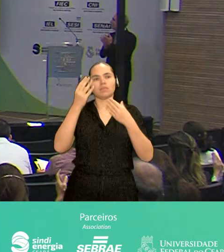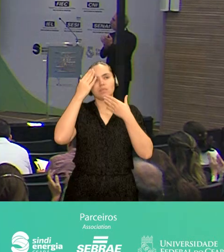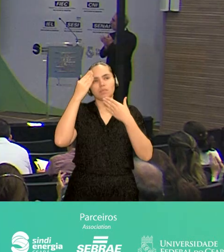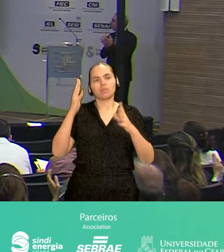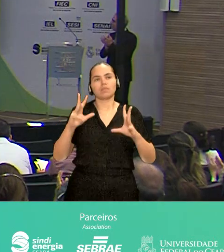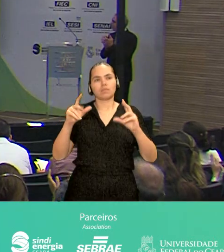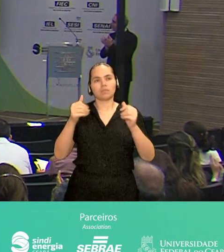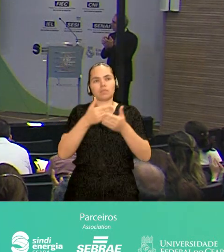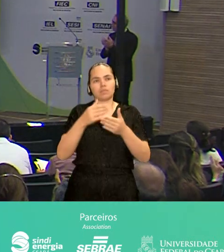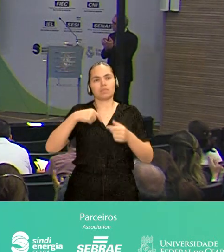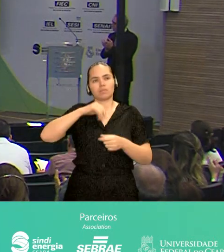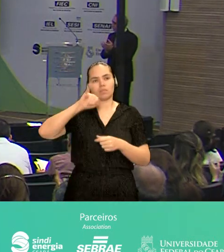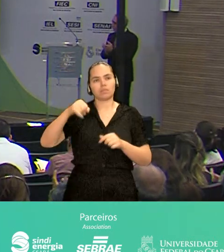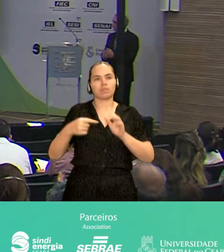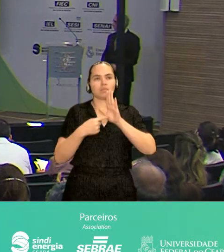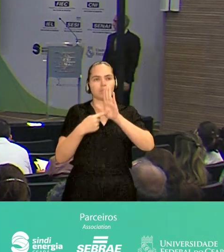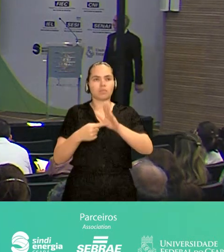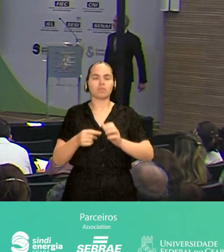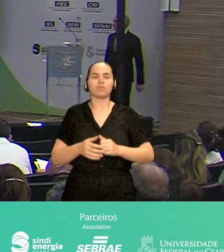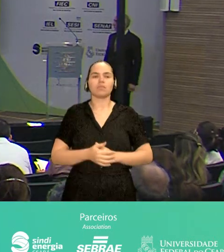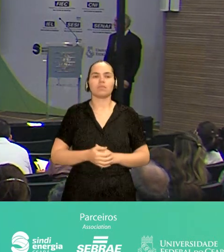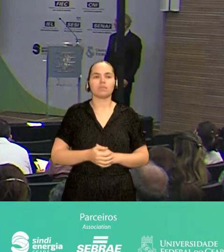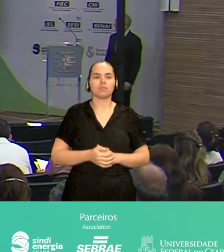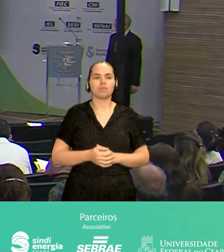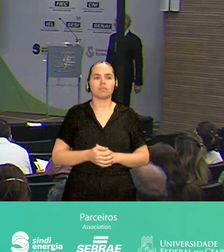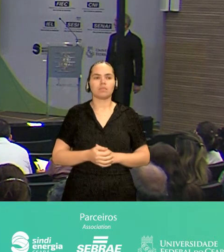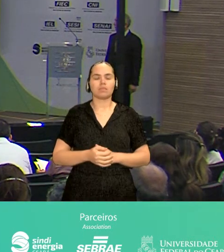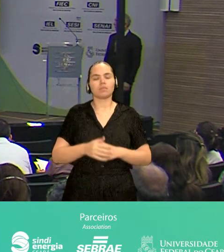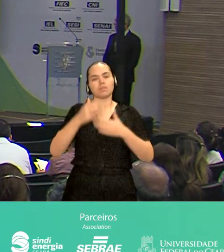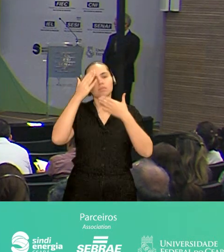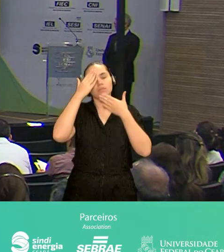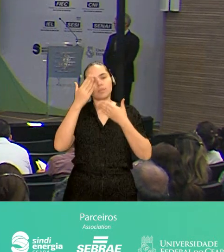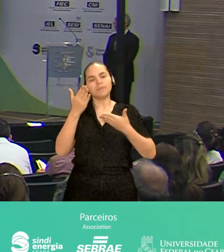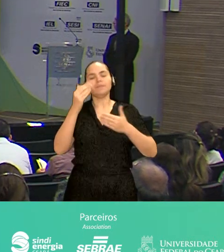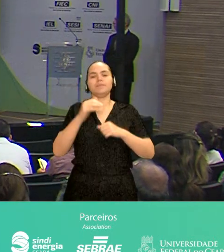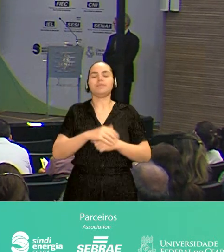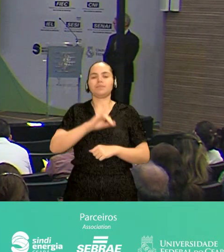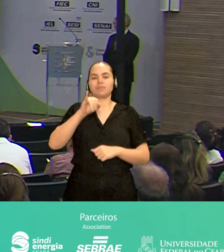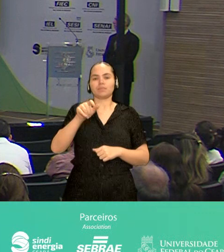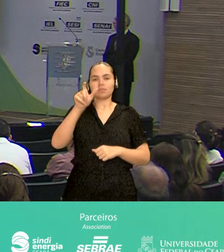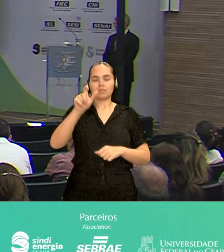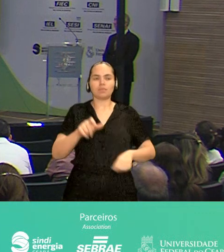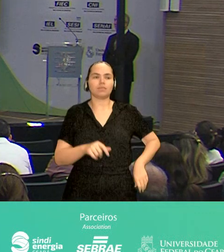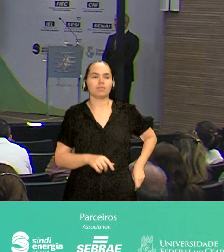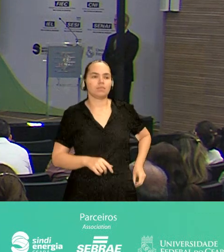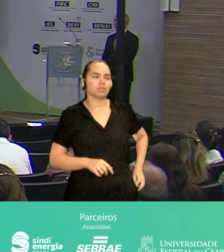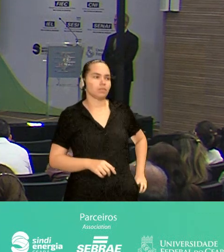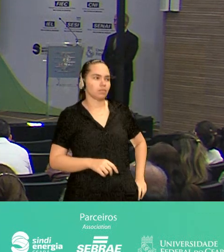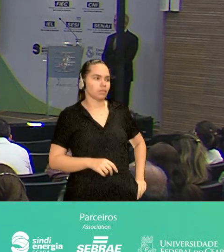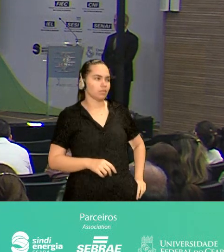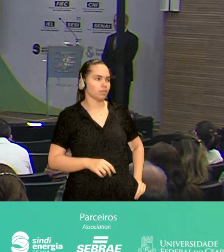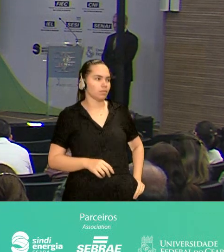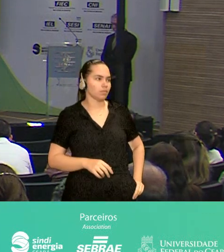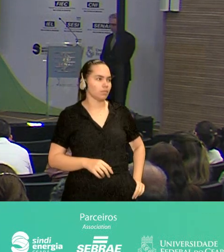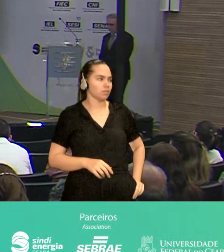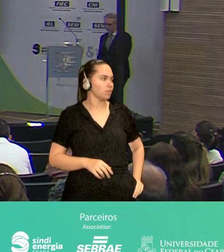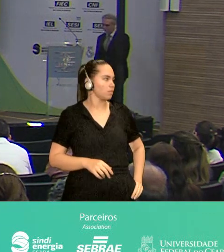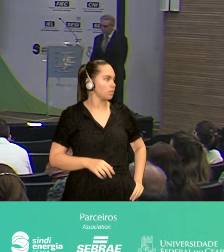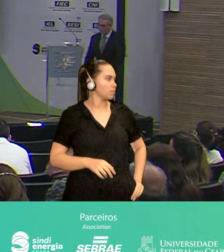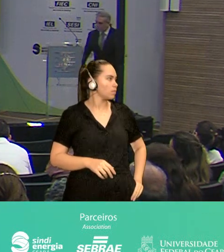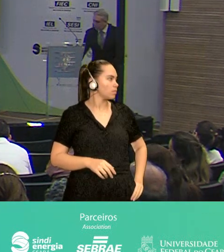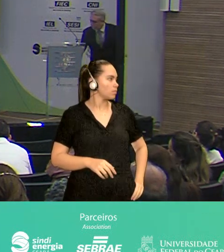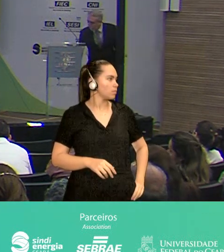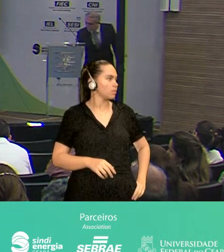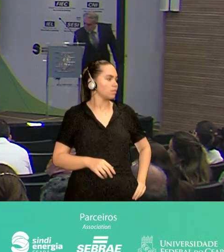Thank you very much, Mr. Kamar. The costs of the electrolyzers and the OPEX costs, it's important to take